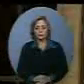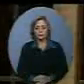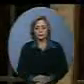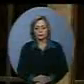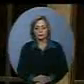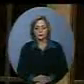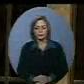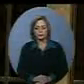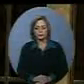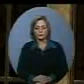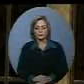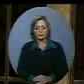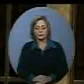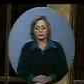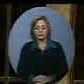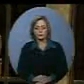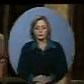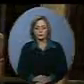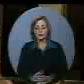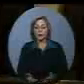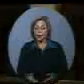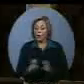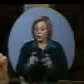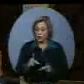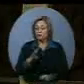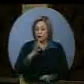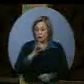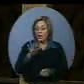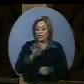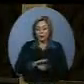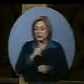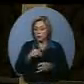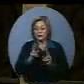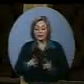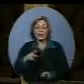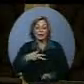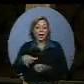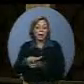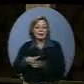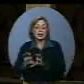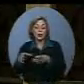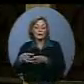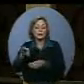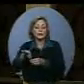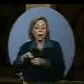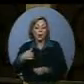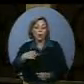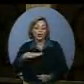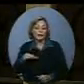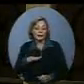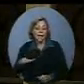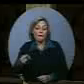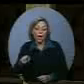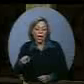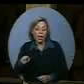the broken moral compass of this government. In my riding, I've got kids who've got open swords on their body because of the treatment that they get on